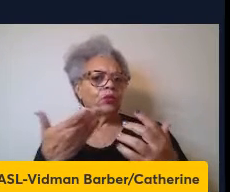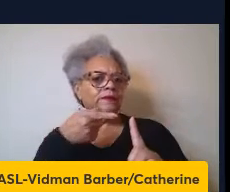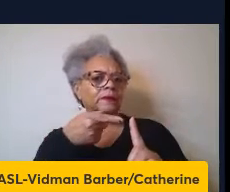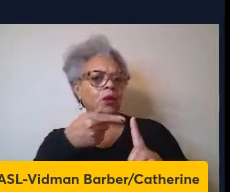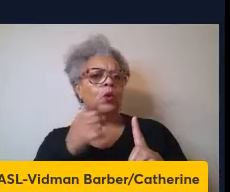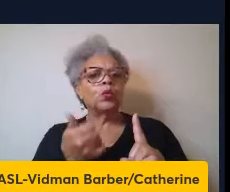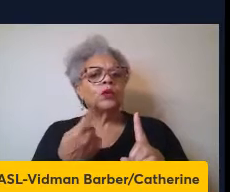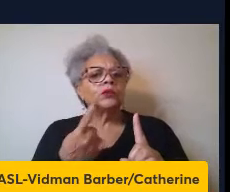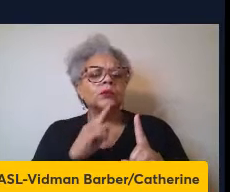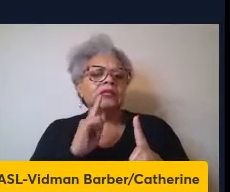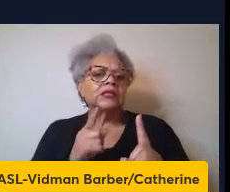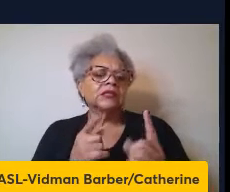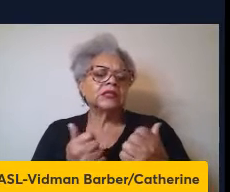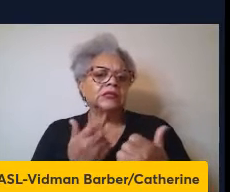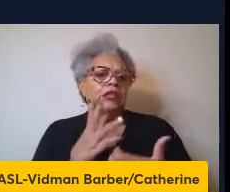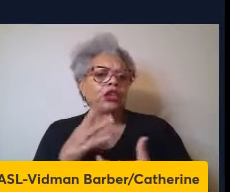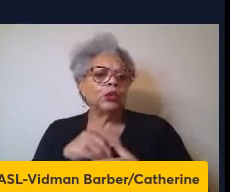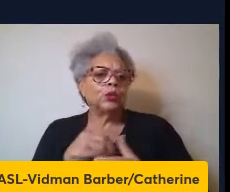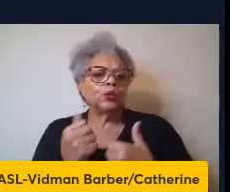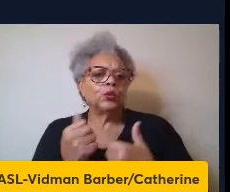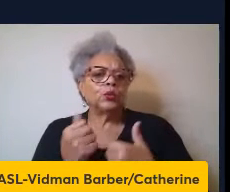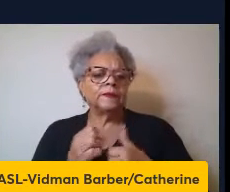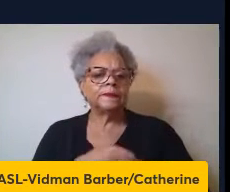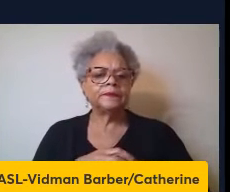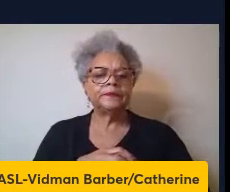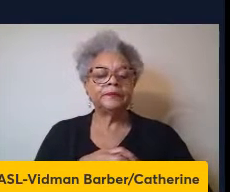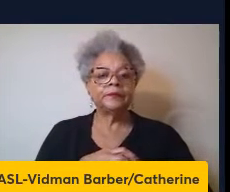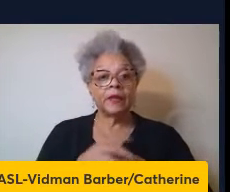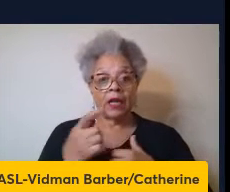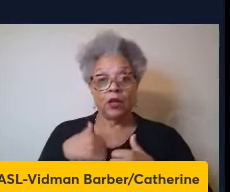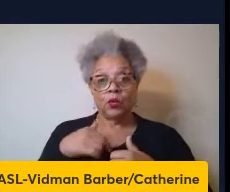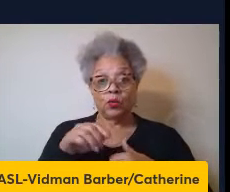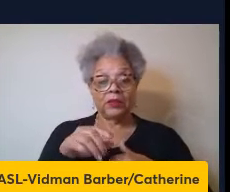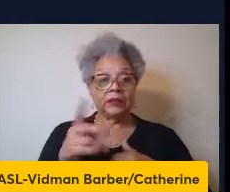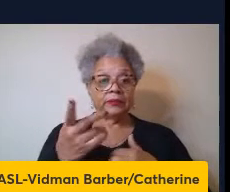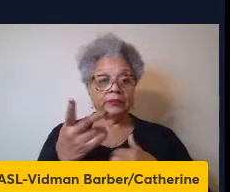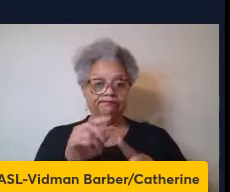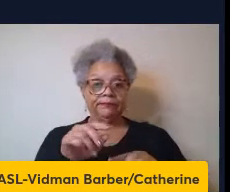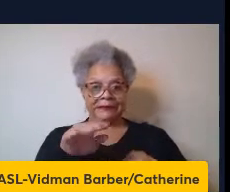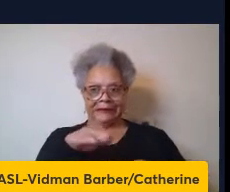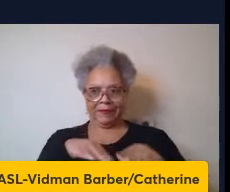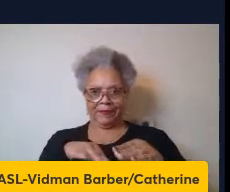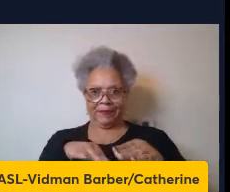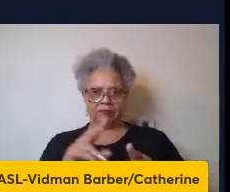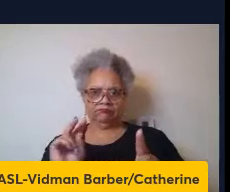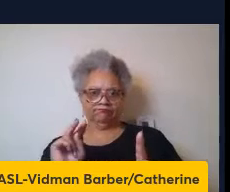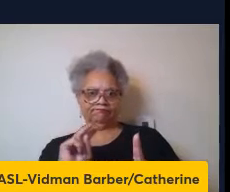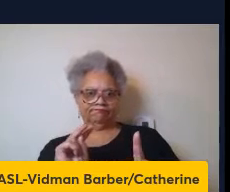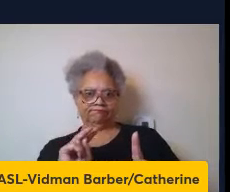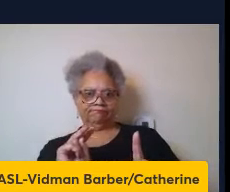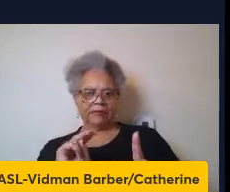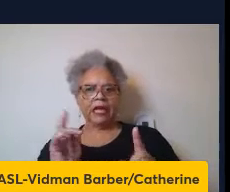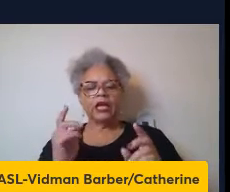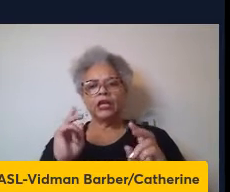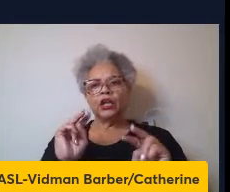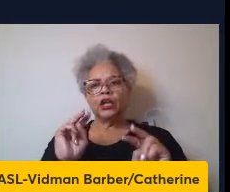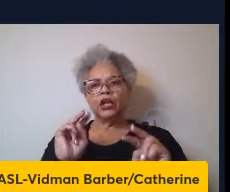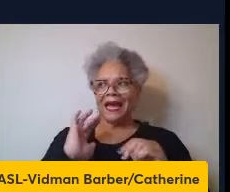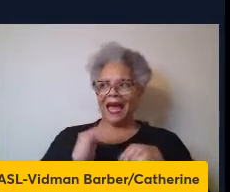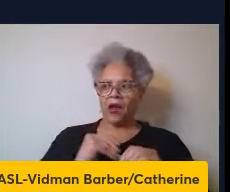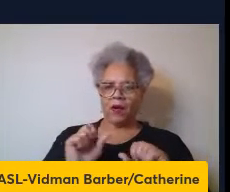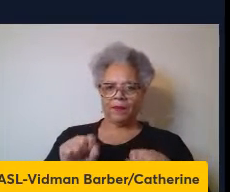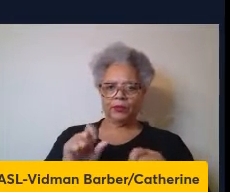does one include? So we took a step back and tried to use our ability to enroll